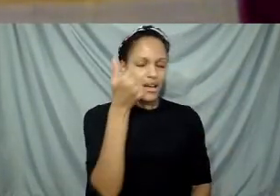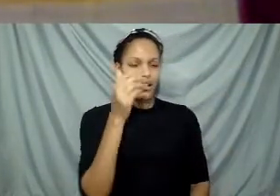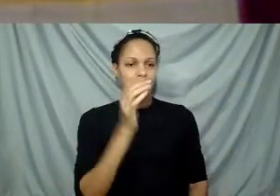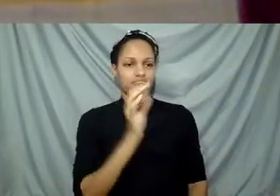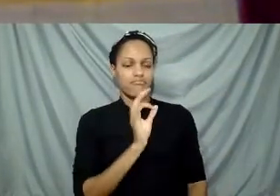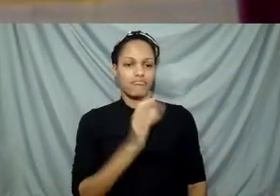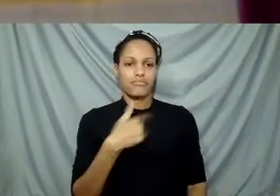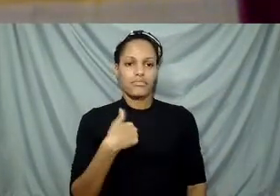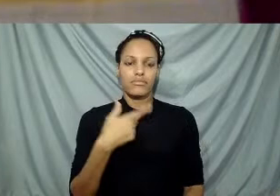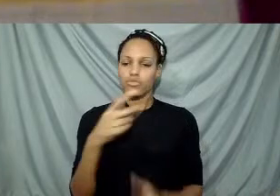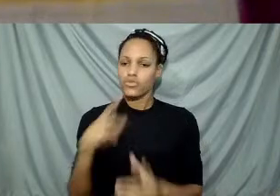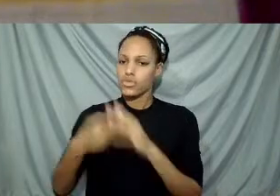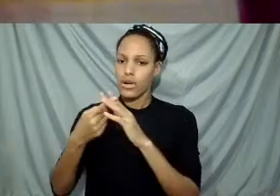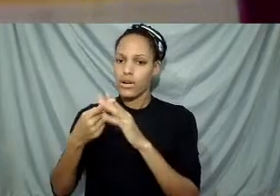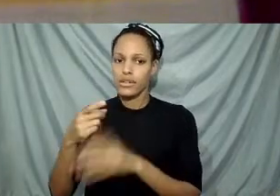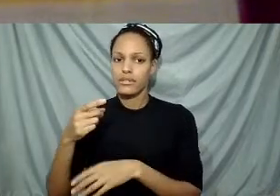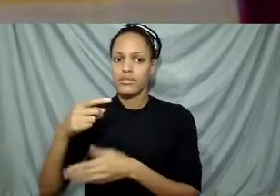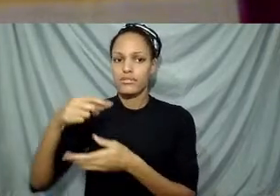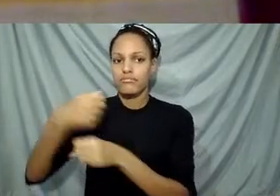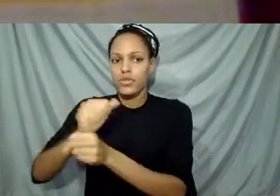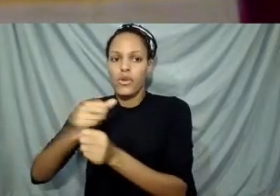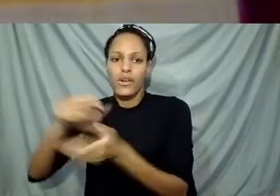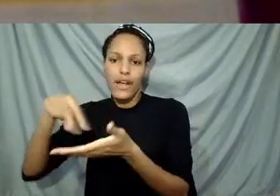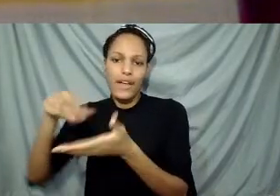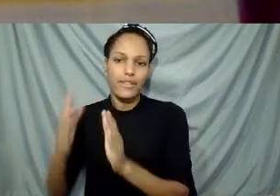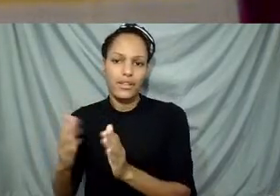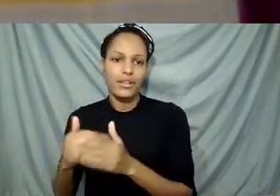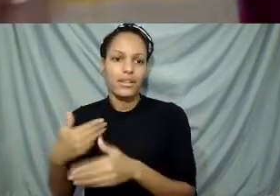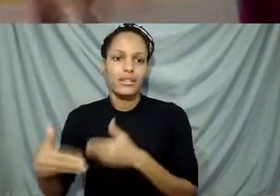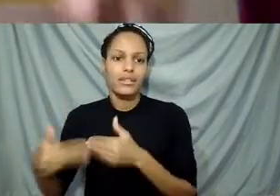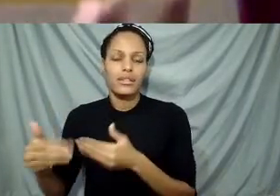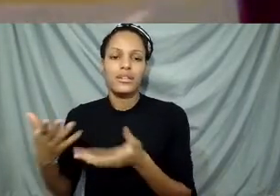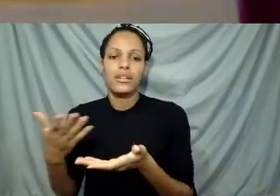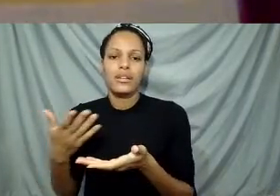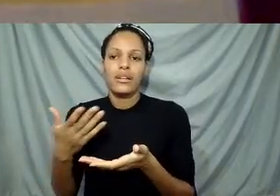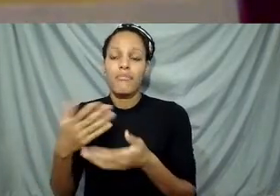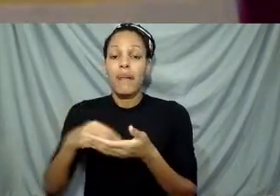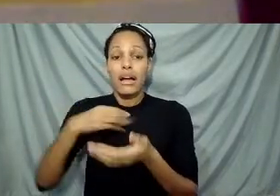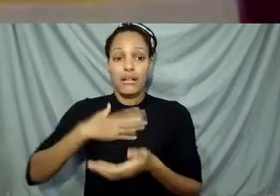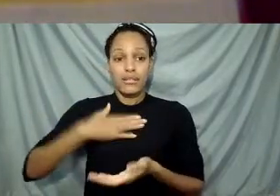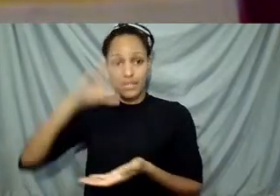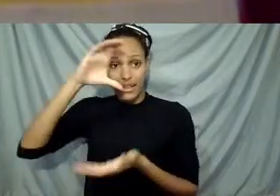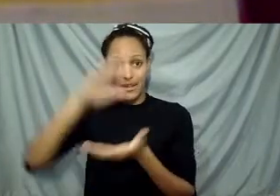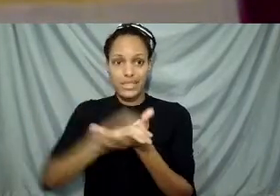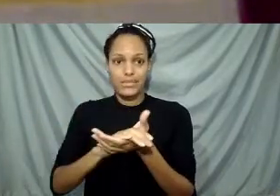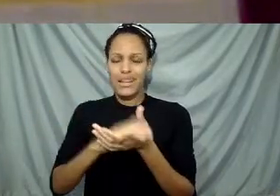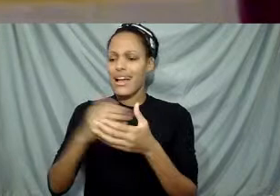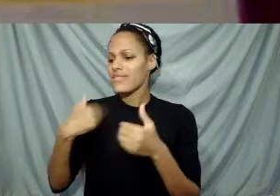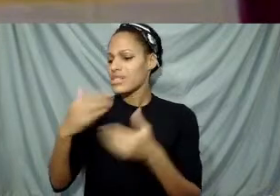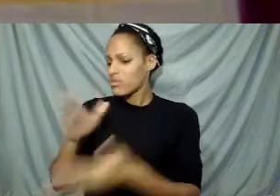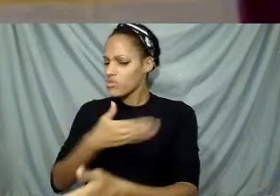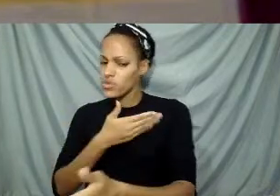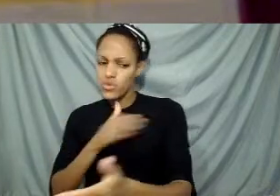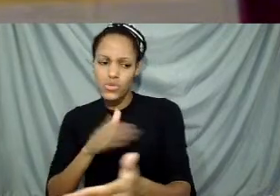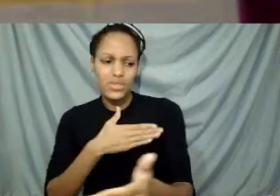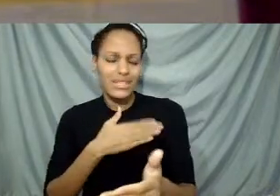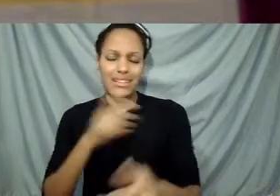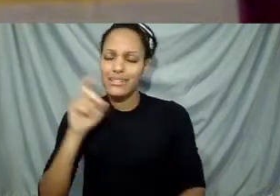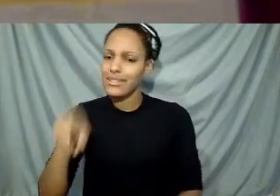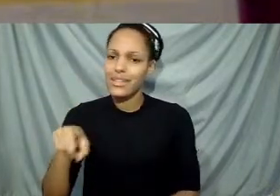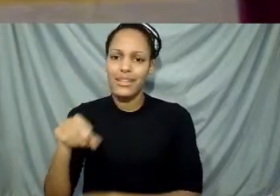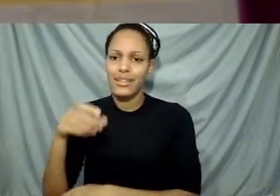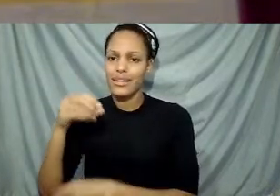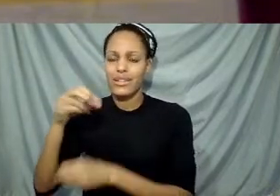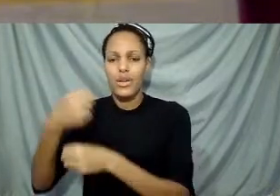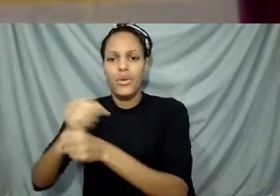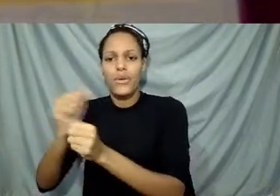started choreographing because my husband, who's a musician, was like, I got all this music. If only I had a choreographer. So the jealous woman